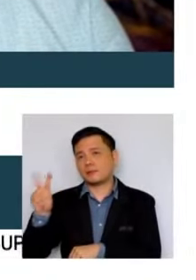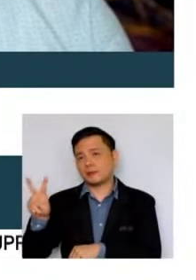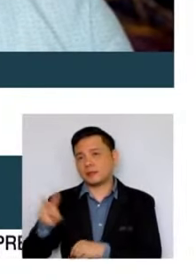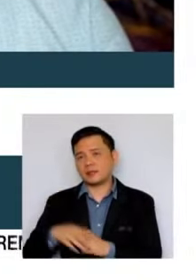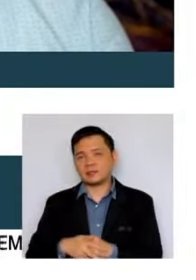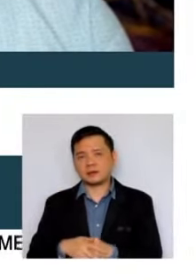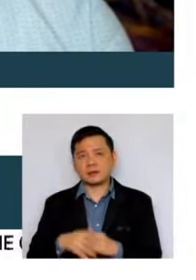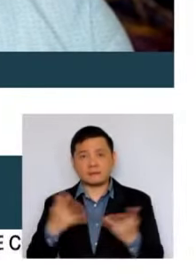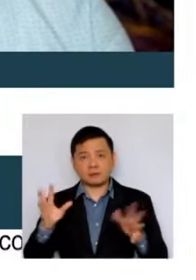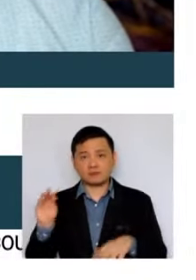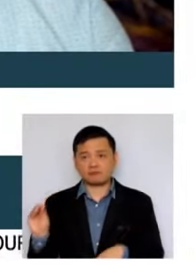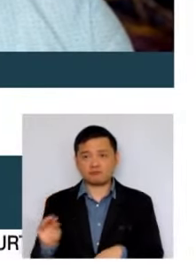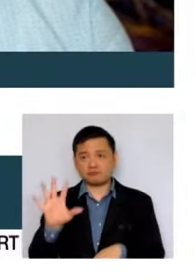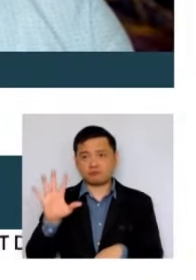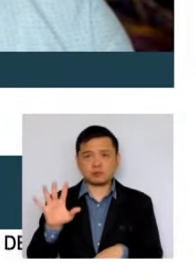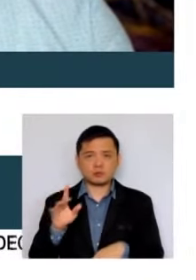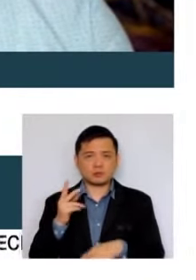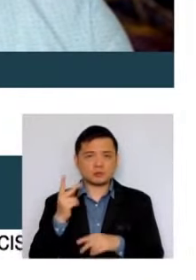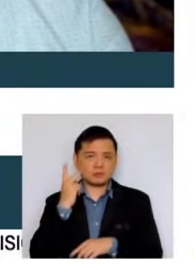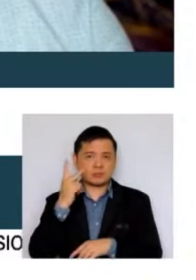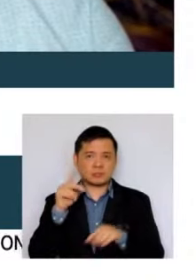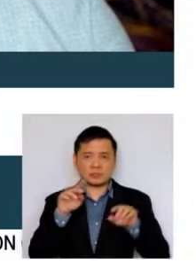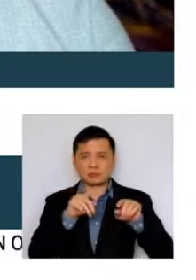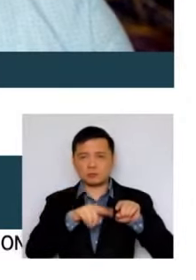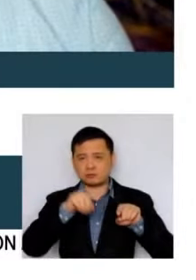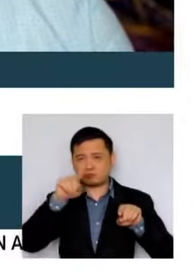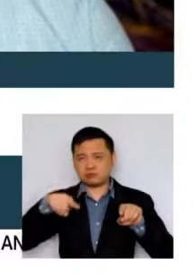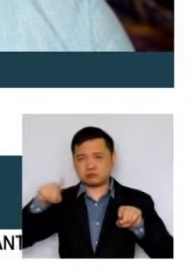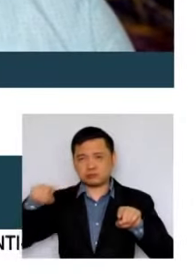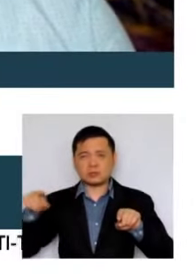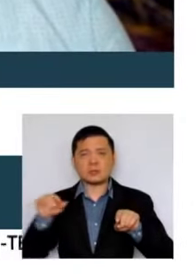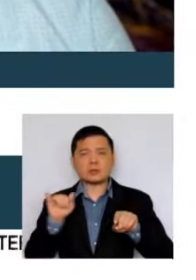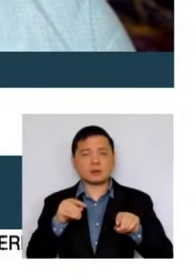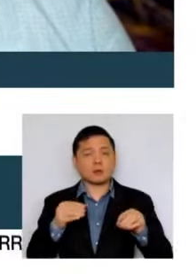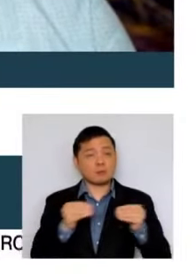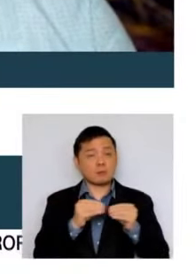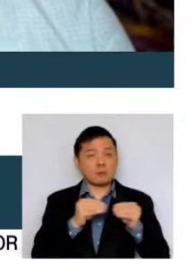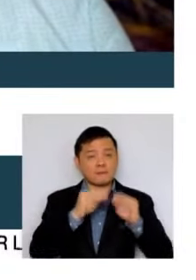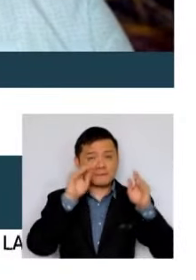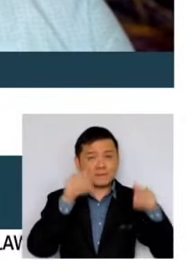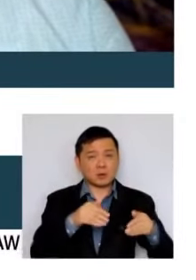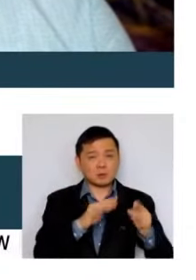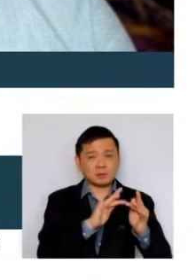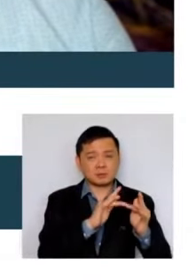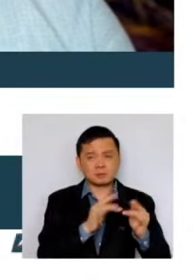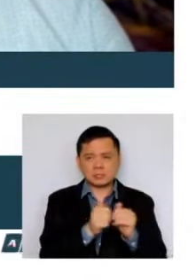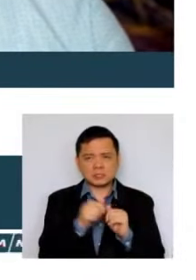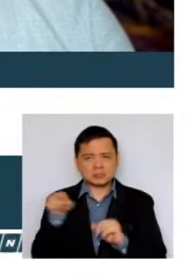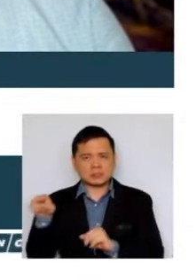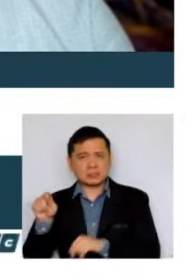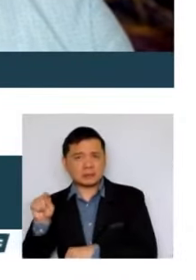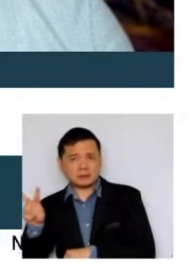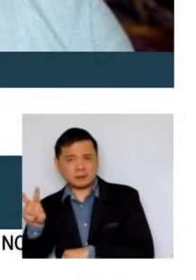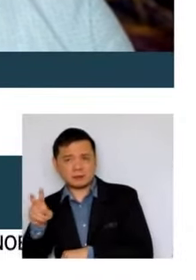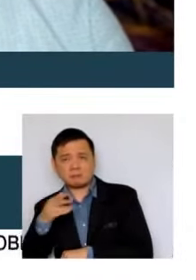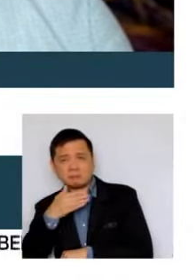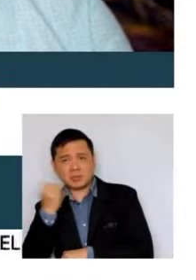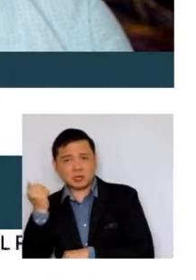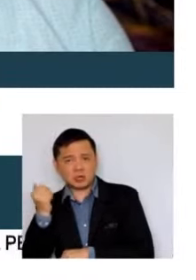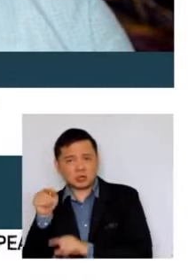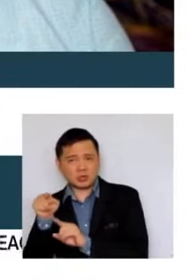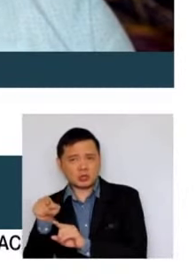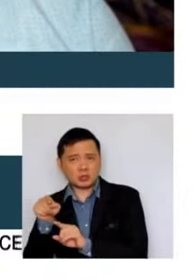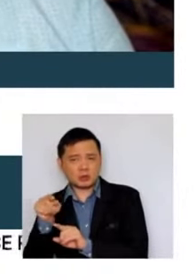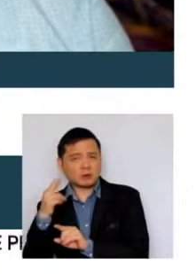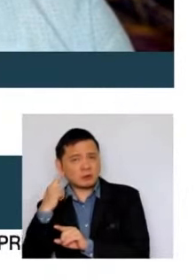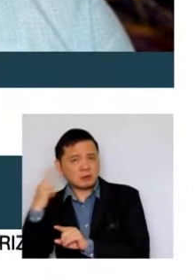and greater usage of social media, do you think traditional media is still the best way to go over digital campaigns?